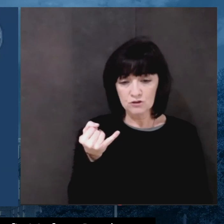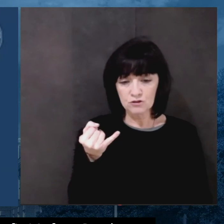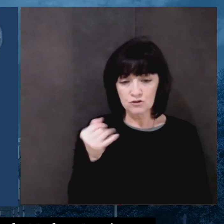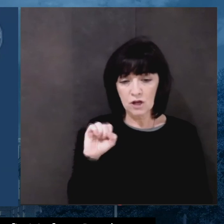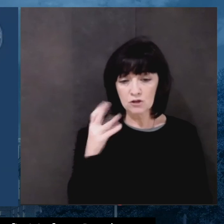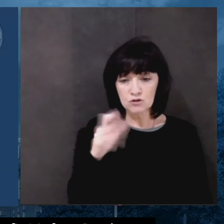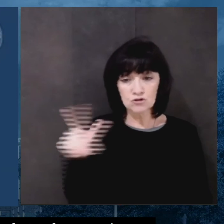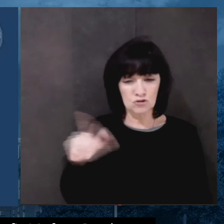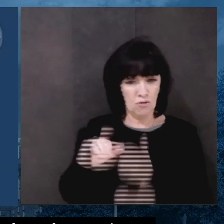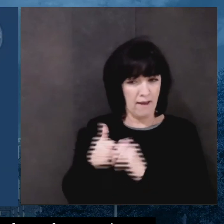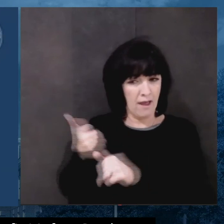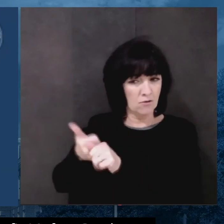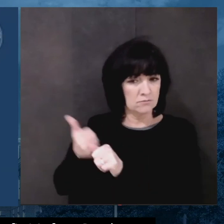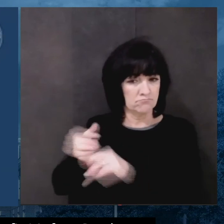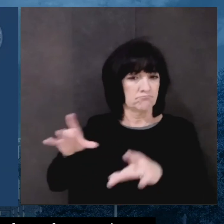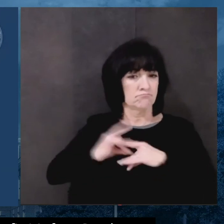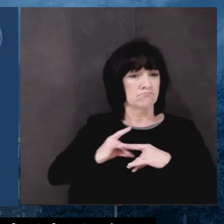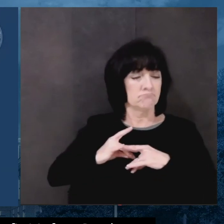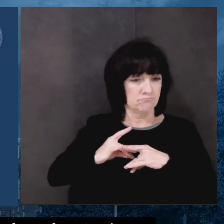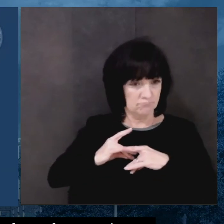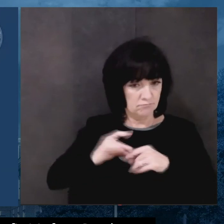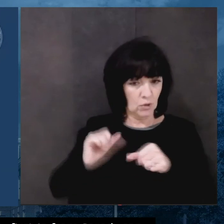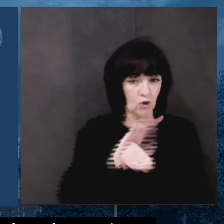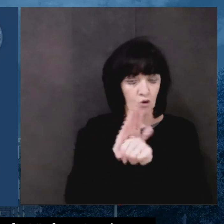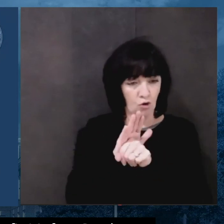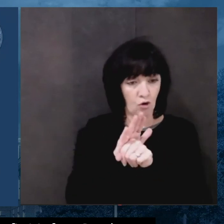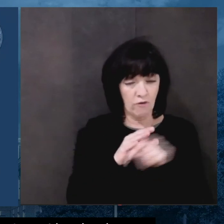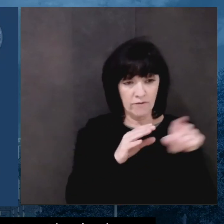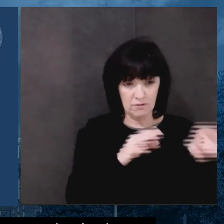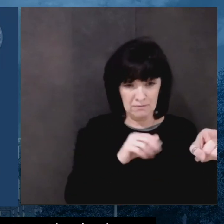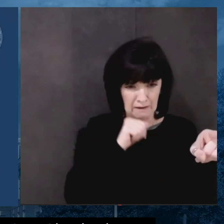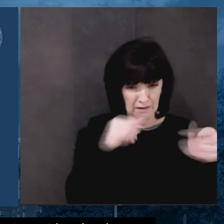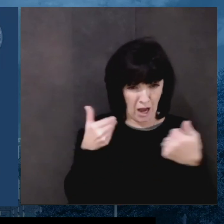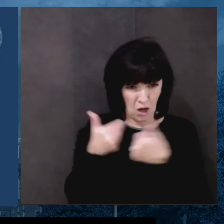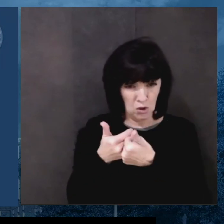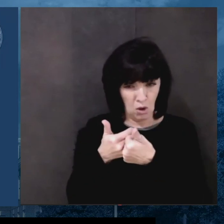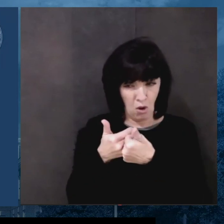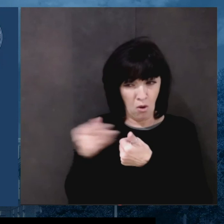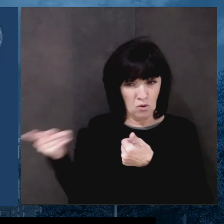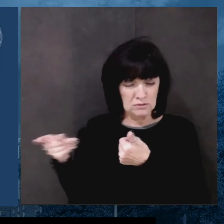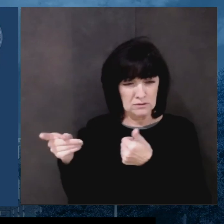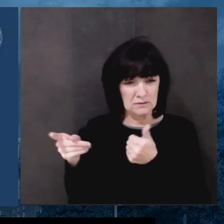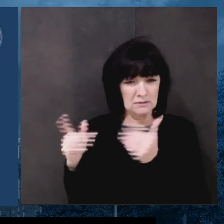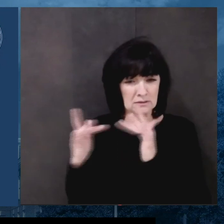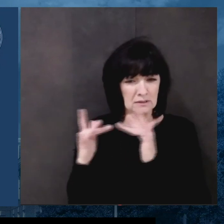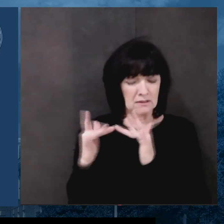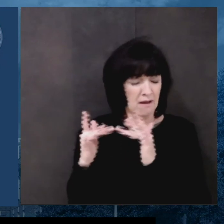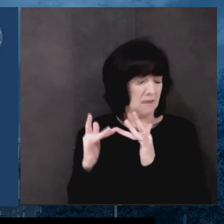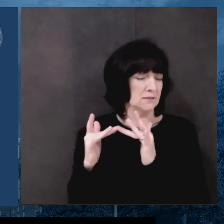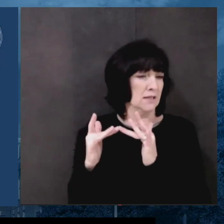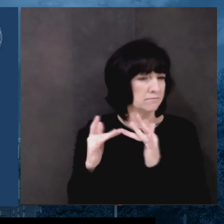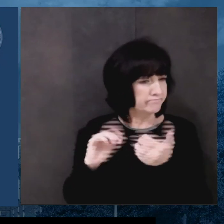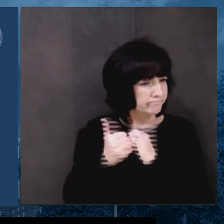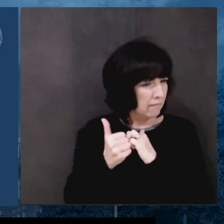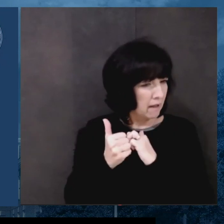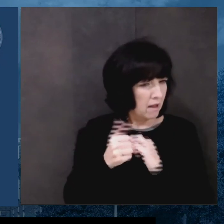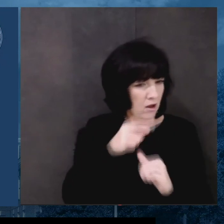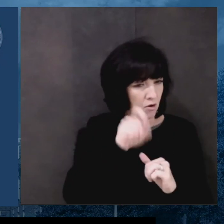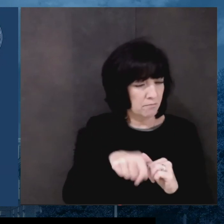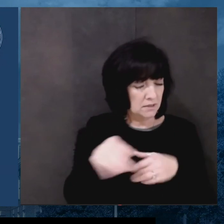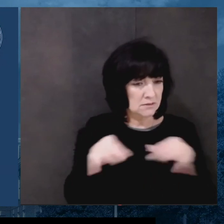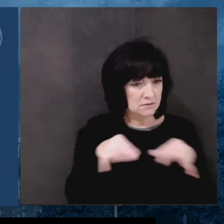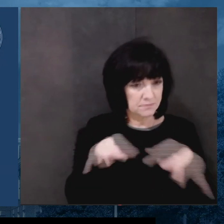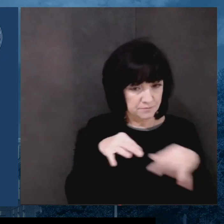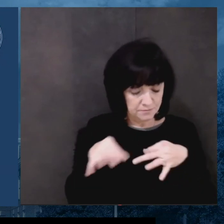a close contact? Yeah, so the question about how AJ contracted the virus is